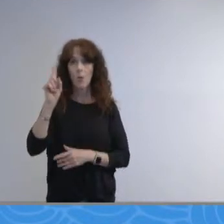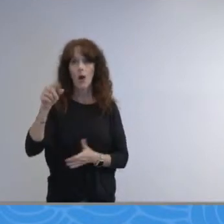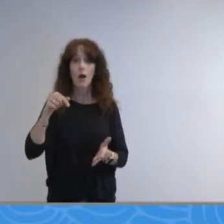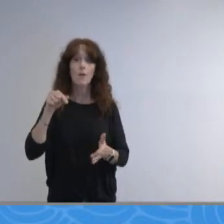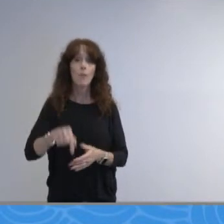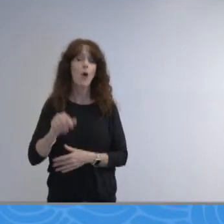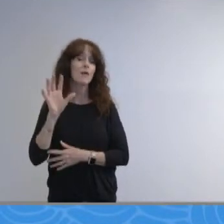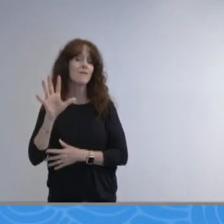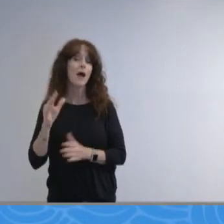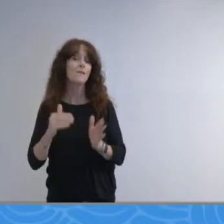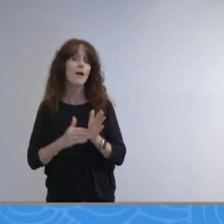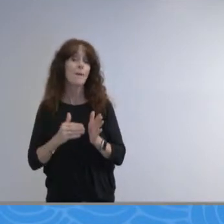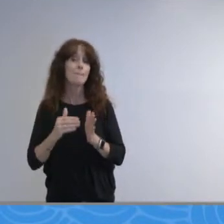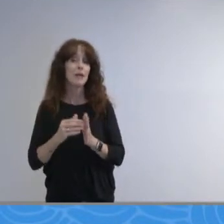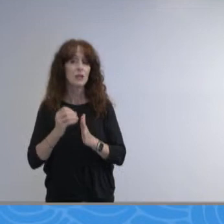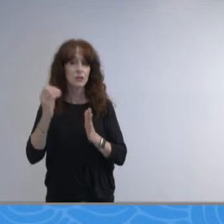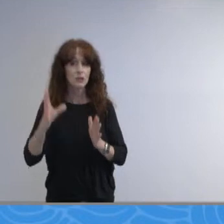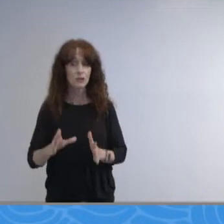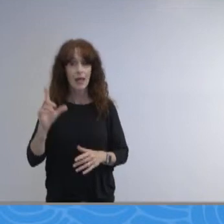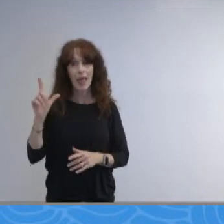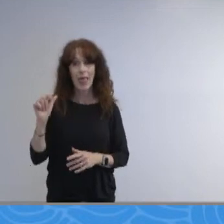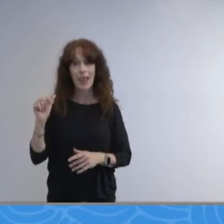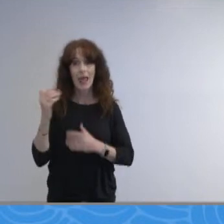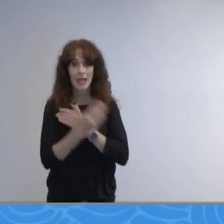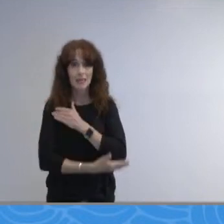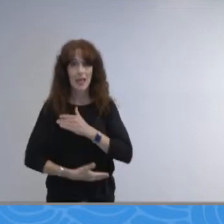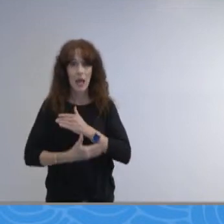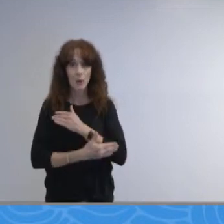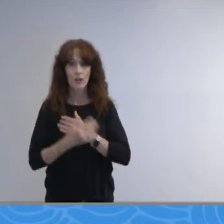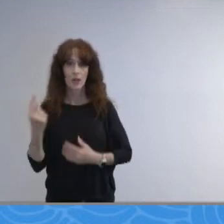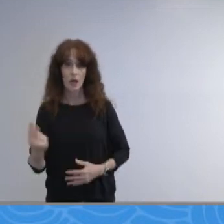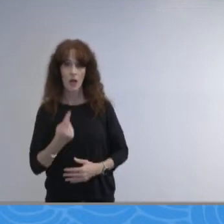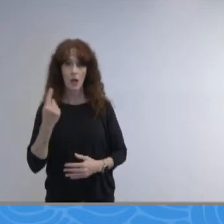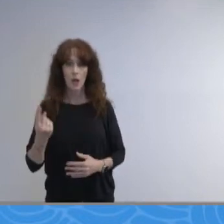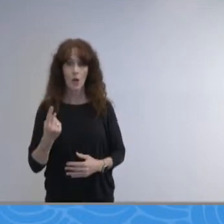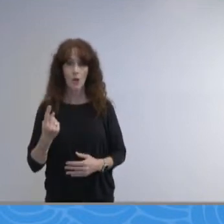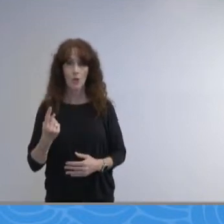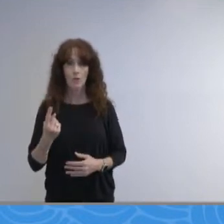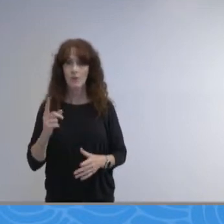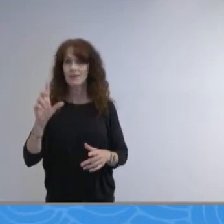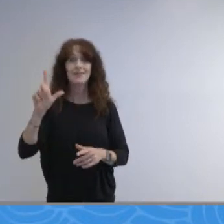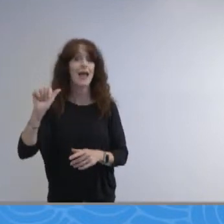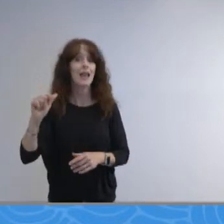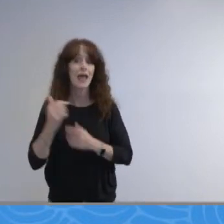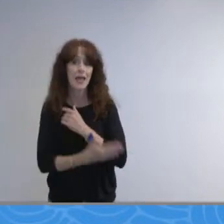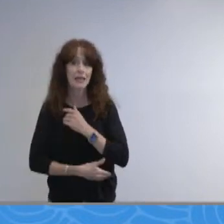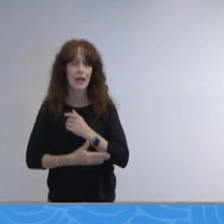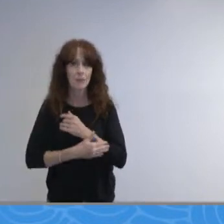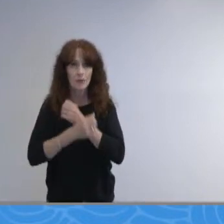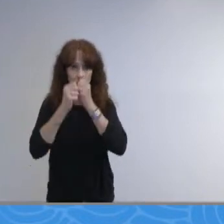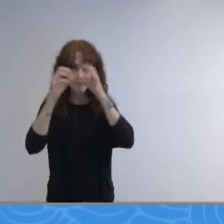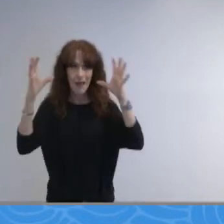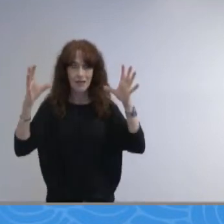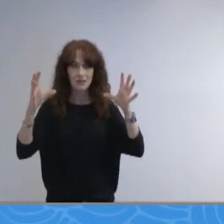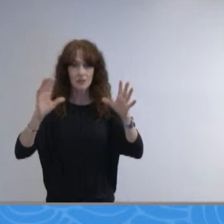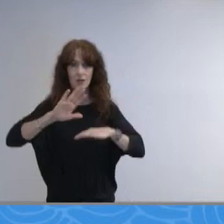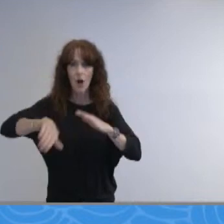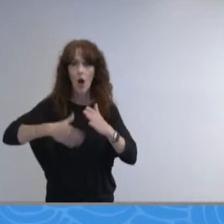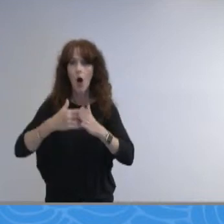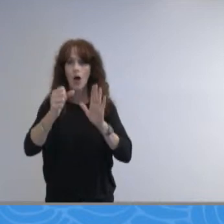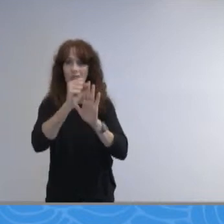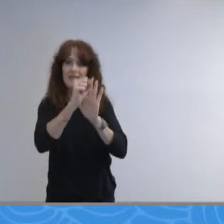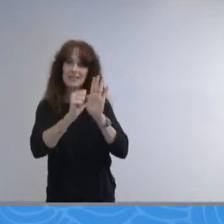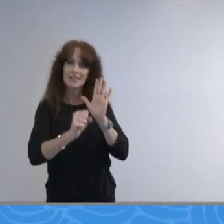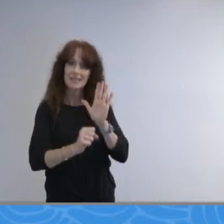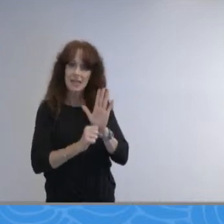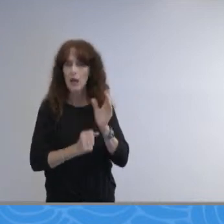million students enrolled in Los Angeles County alone. And again, that's just Los Angeles County. If you can imagine all the students across the state,